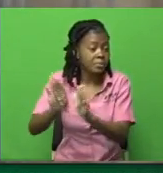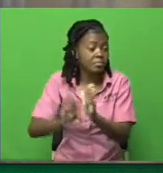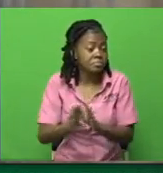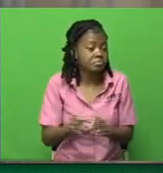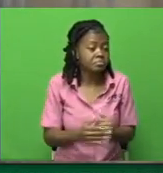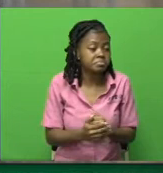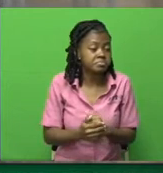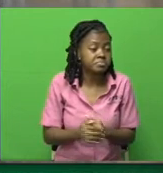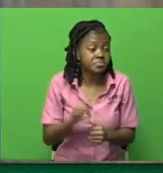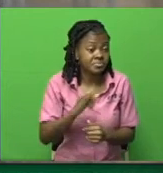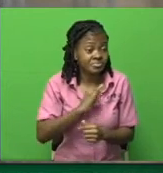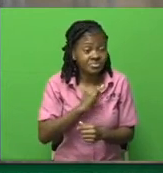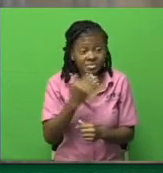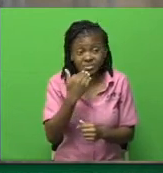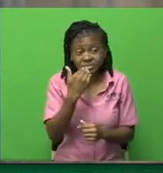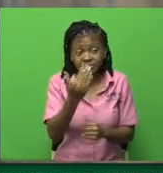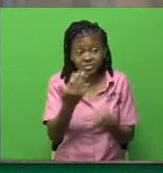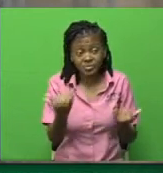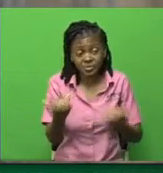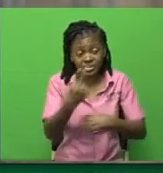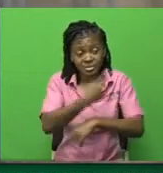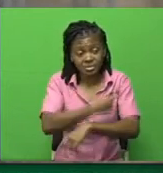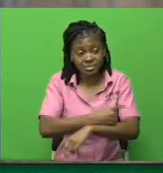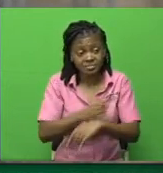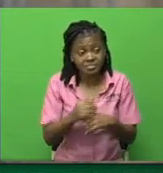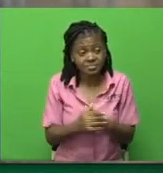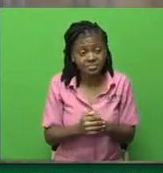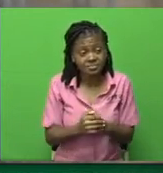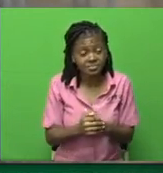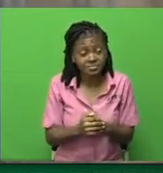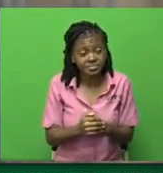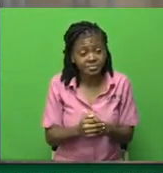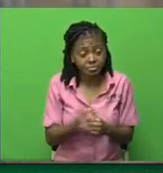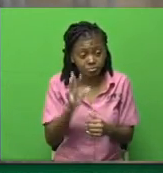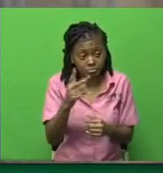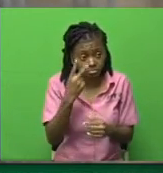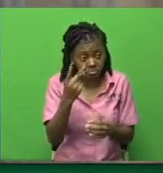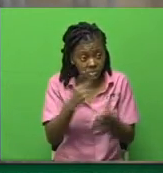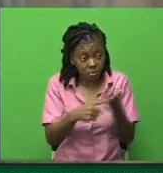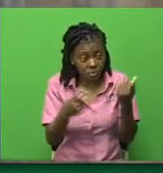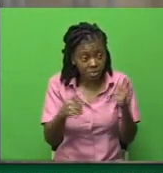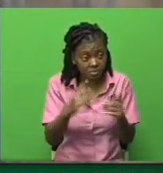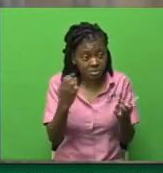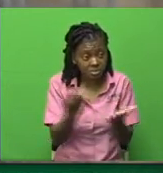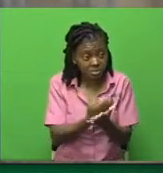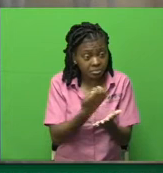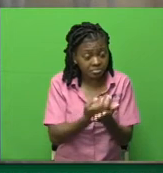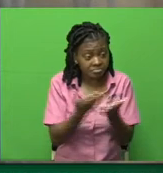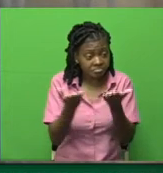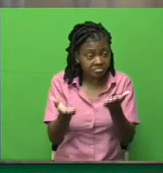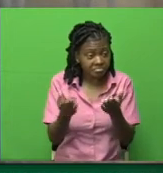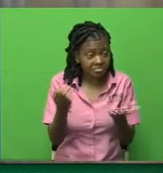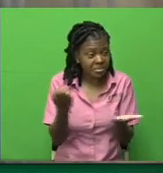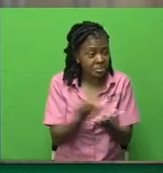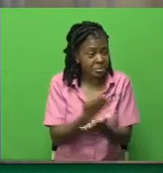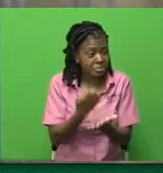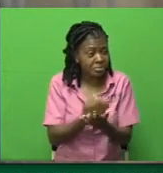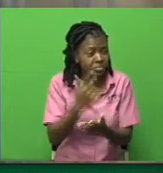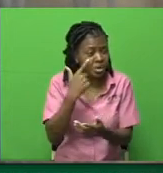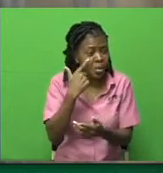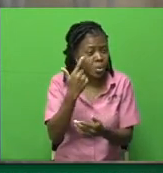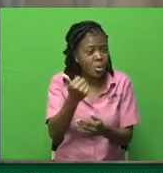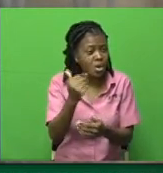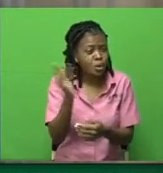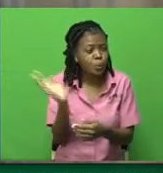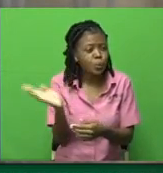it's today given the state of the economy which I said you've placed the economy on a Deathbed it's not just